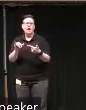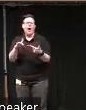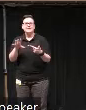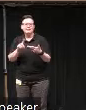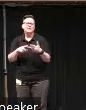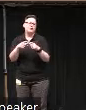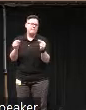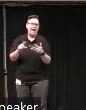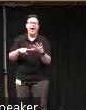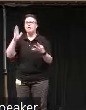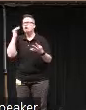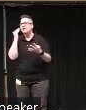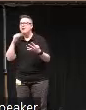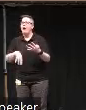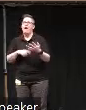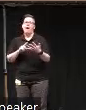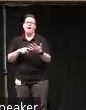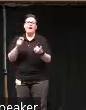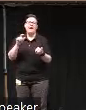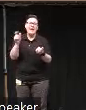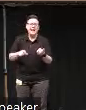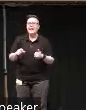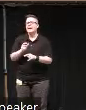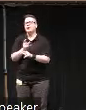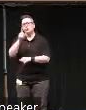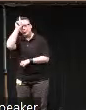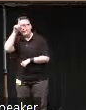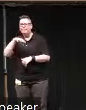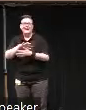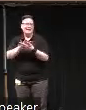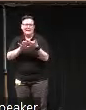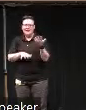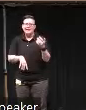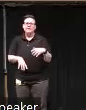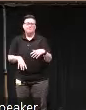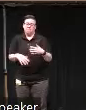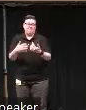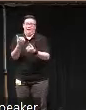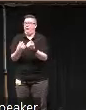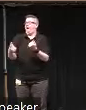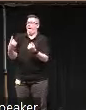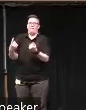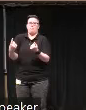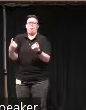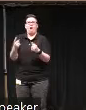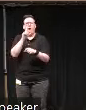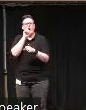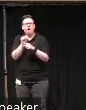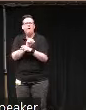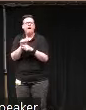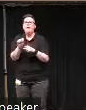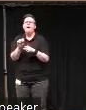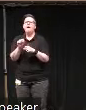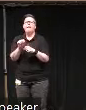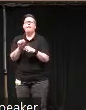Japan, Korea, Italy, Germany, and everybody really complimented on